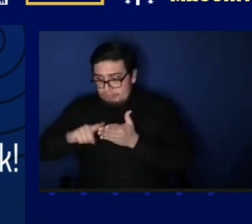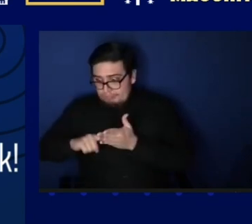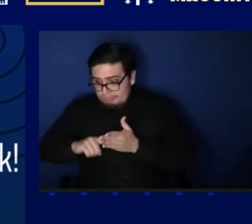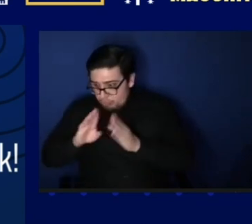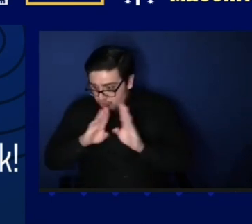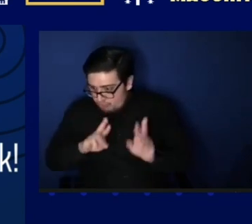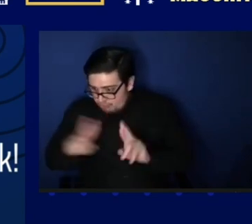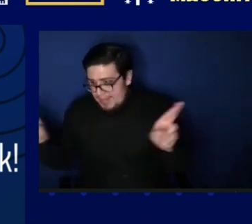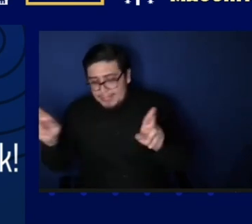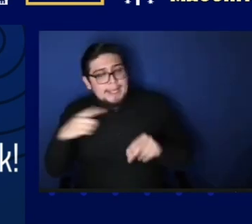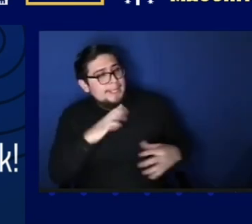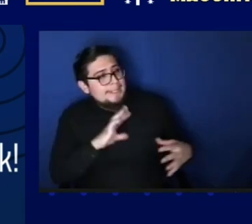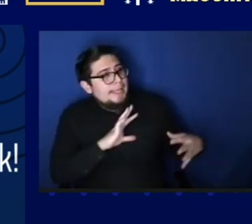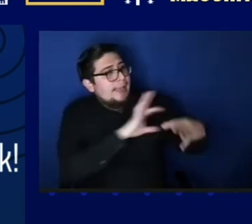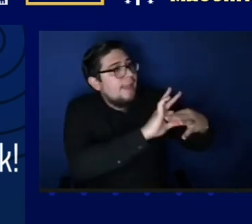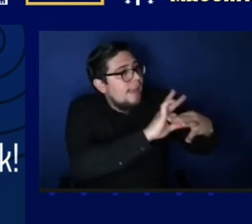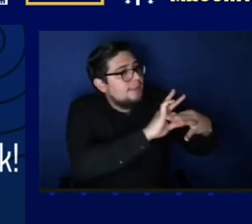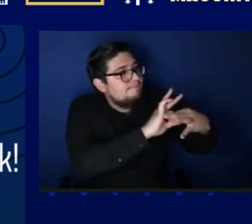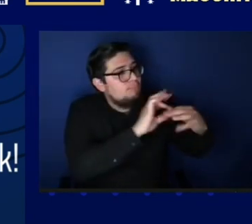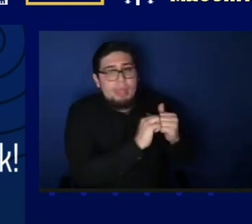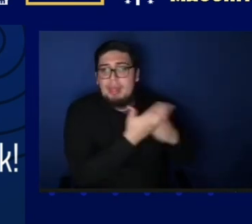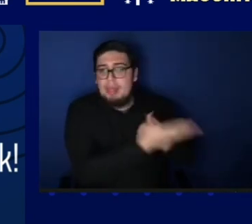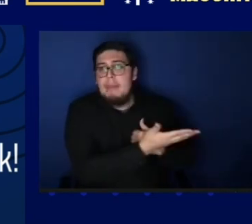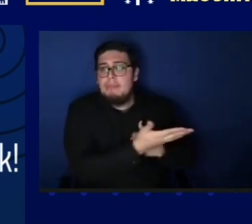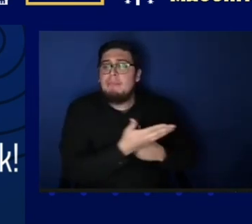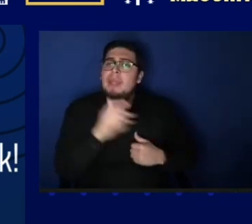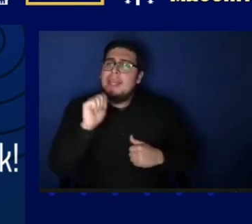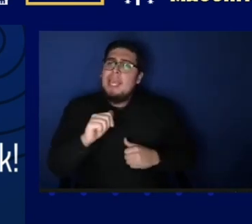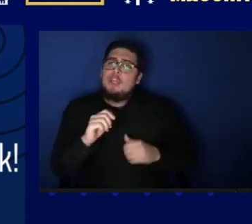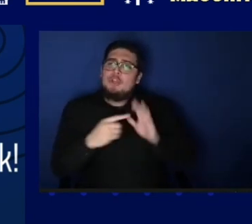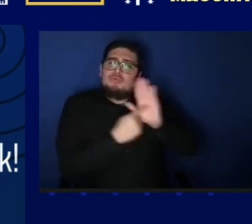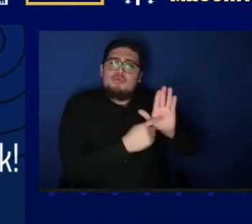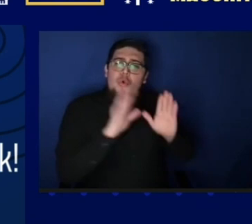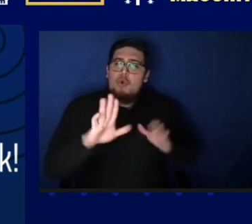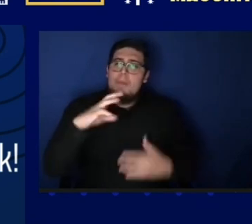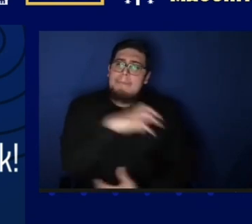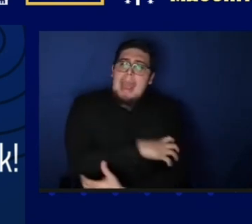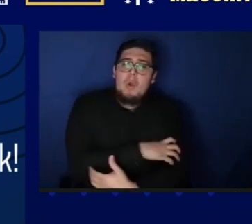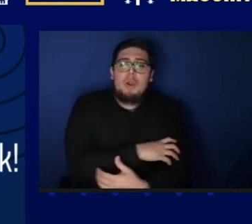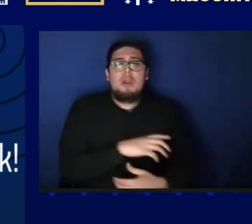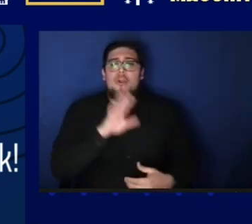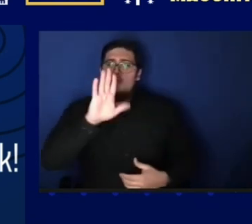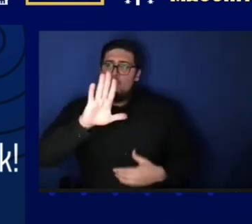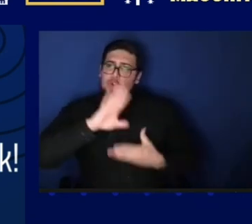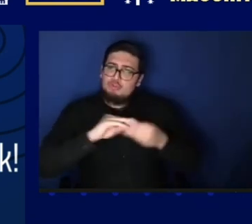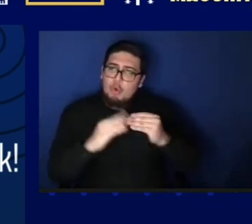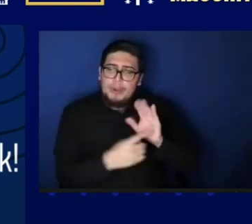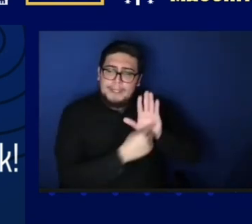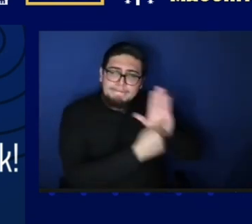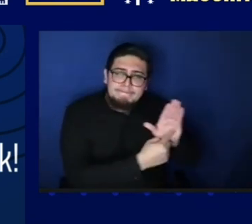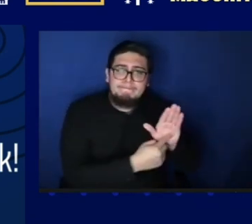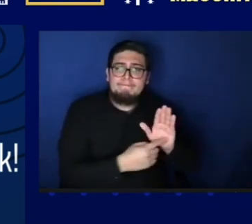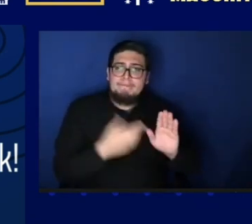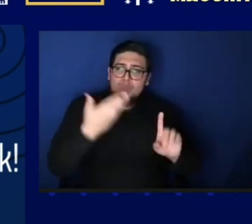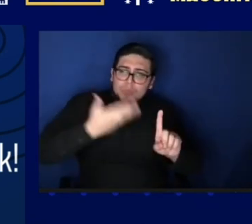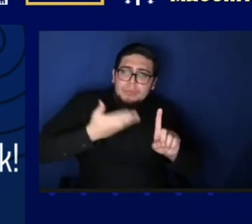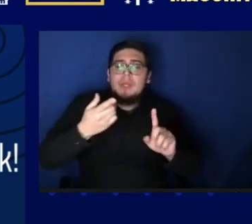as well to show your power as well as your story itself, right? That it's not just you. So many of us are